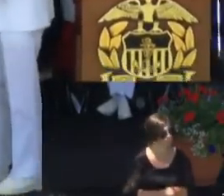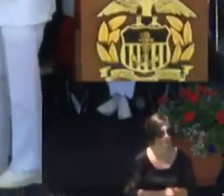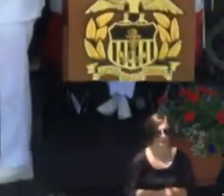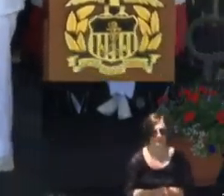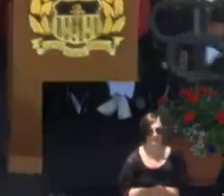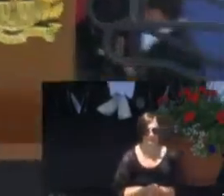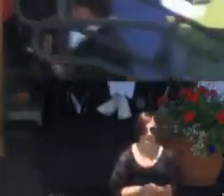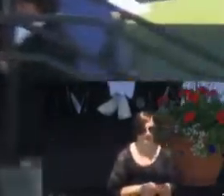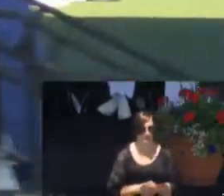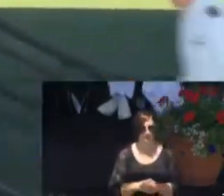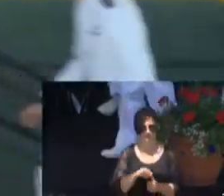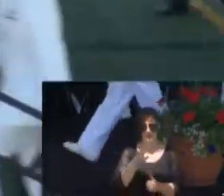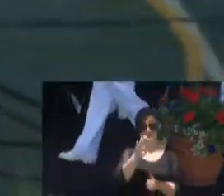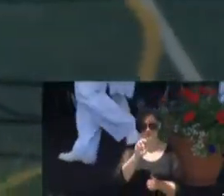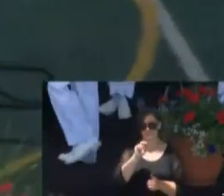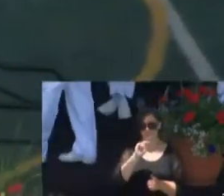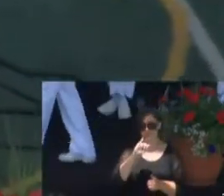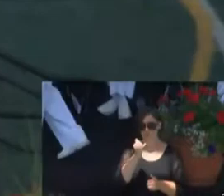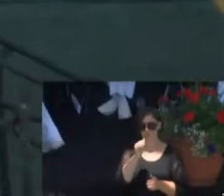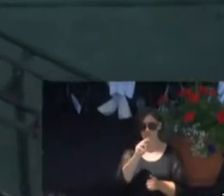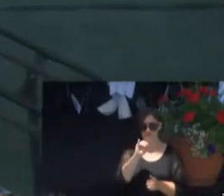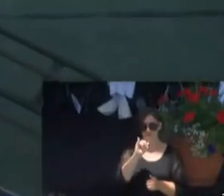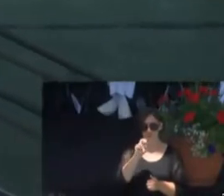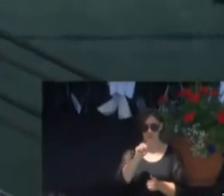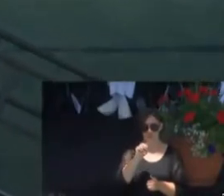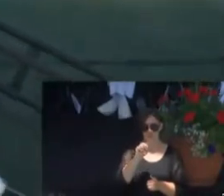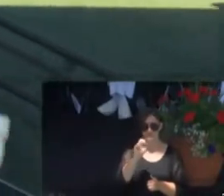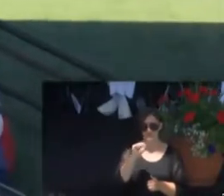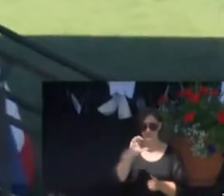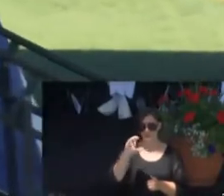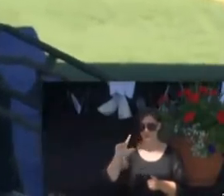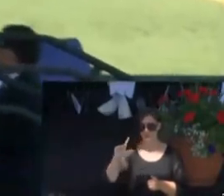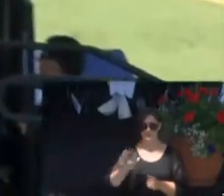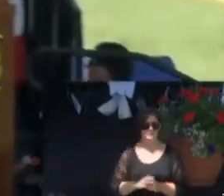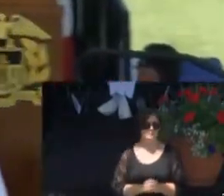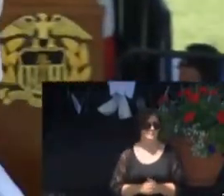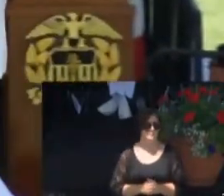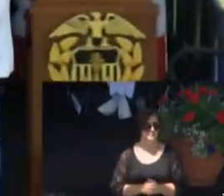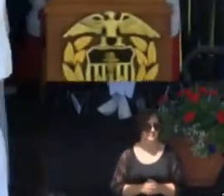Benjamin Daniel Sams, summa cum laude.